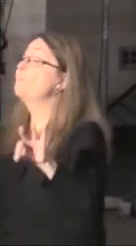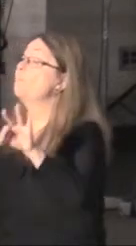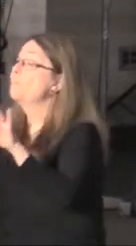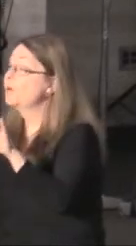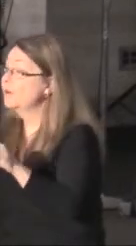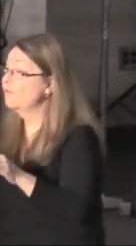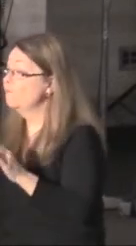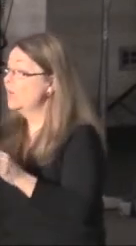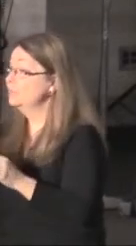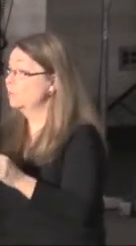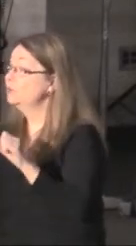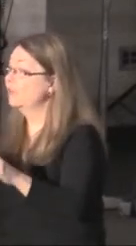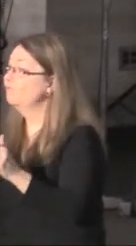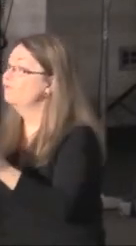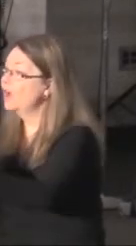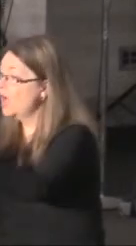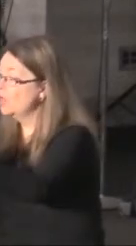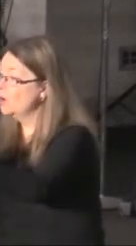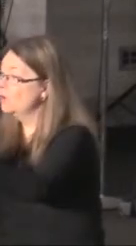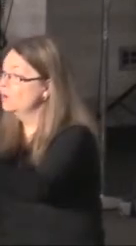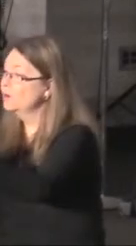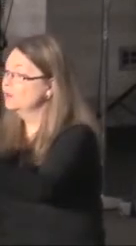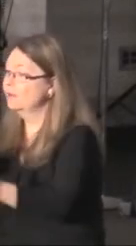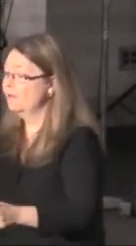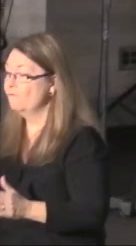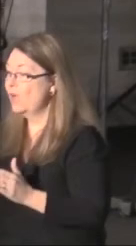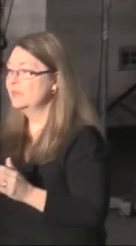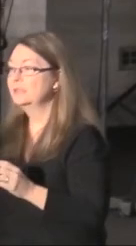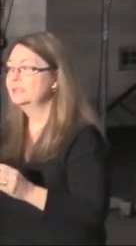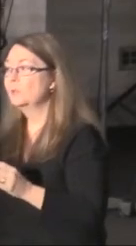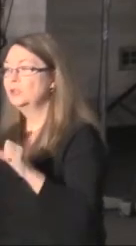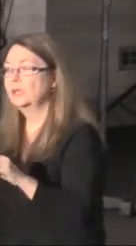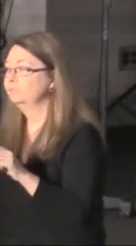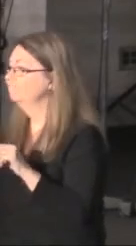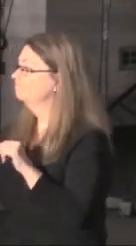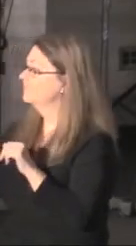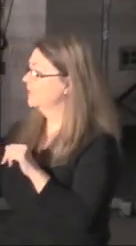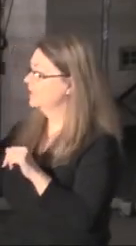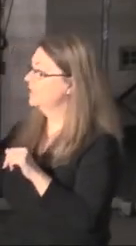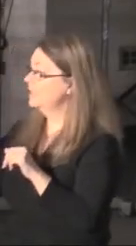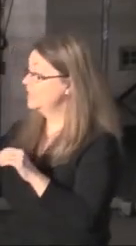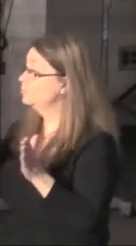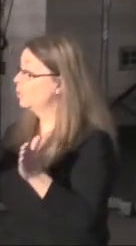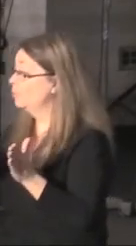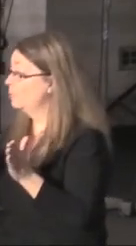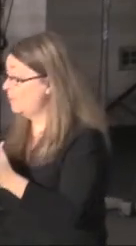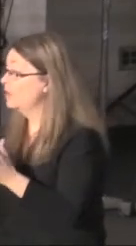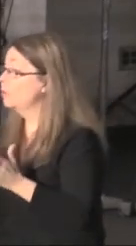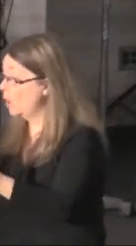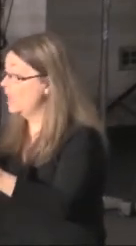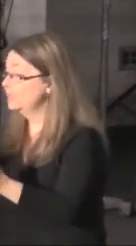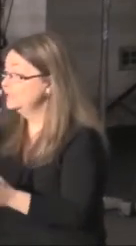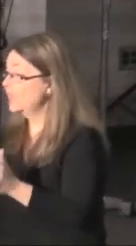find somebody that you can follow, for you to find somebody that you can look to and say, he's preparing the way. Look at how he's